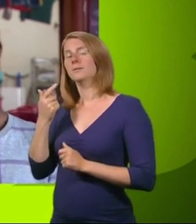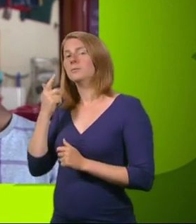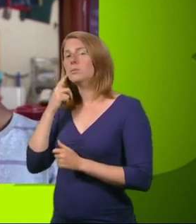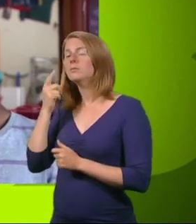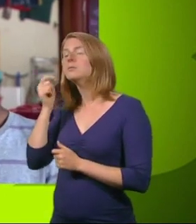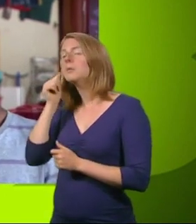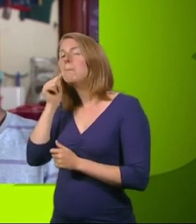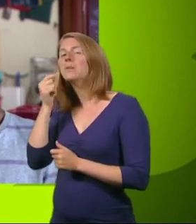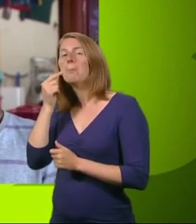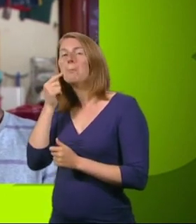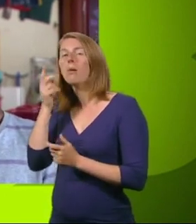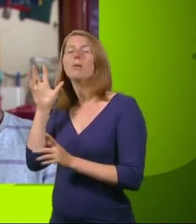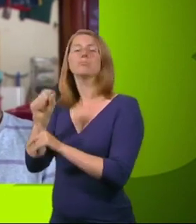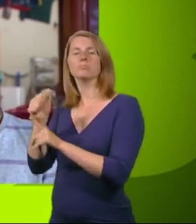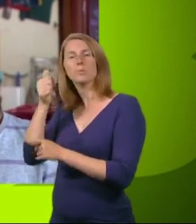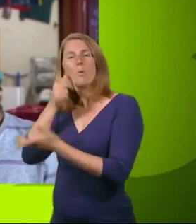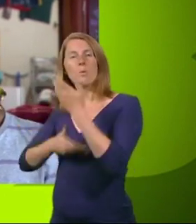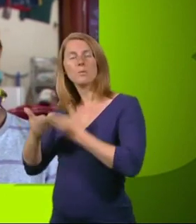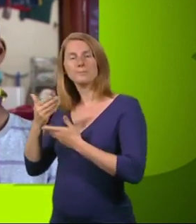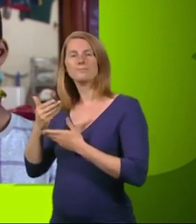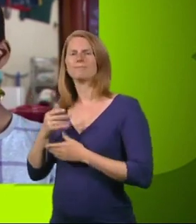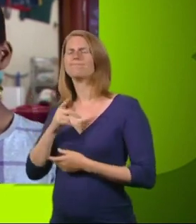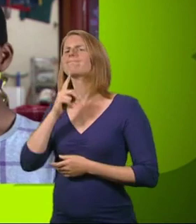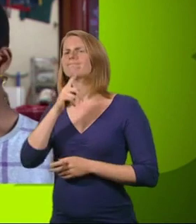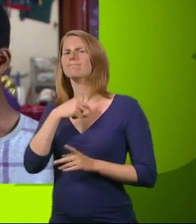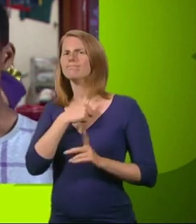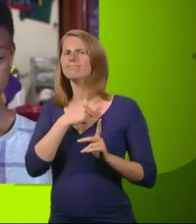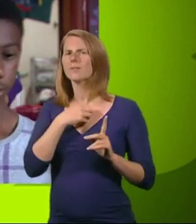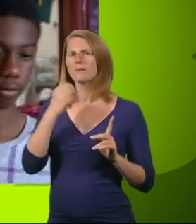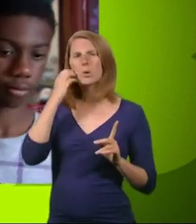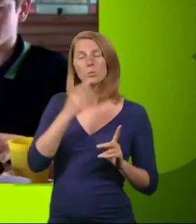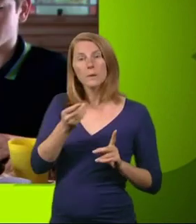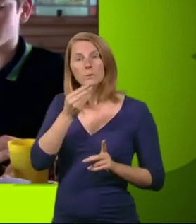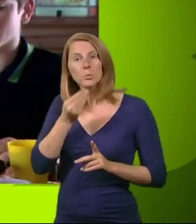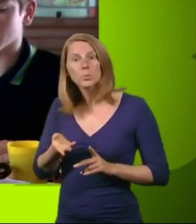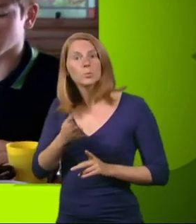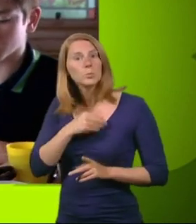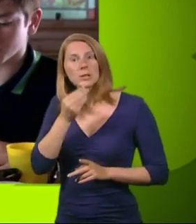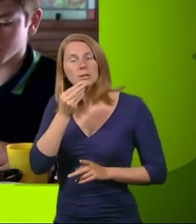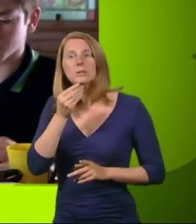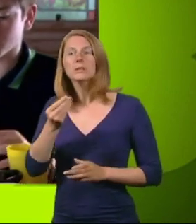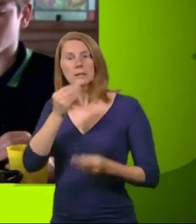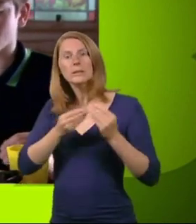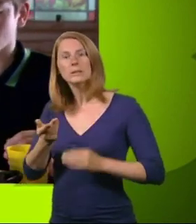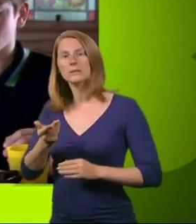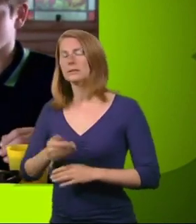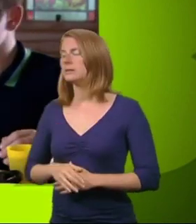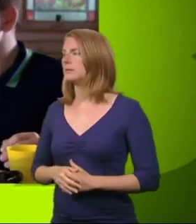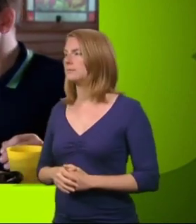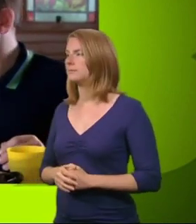food? No food. You want to eat? Go on, eat, eat.